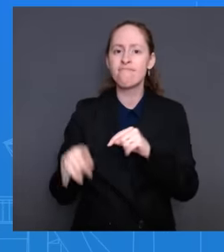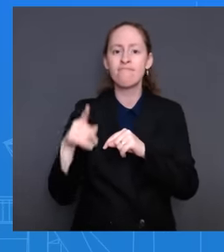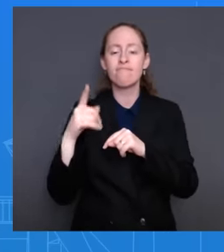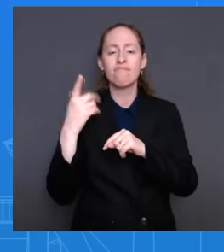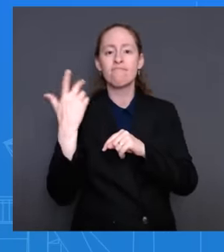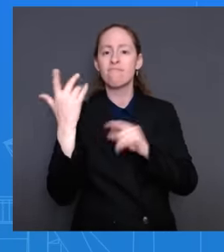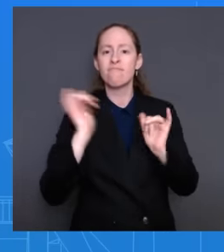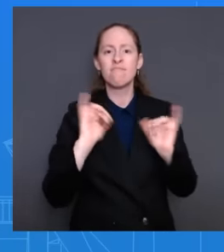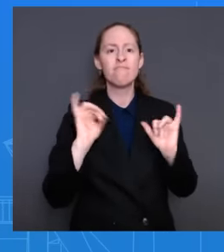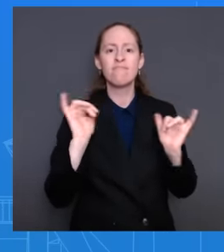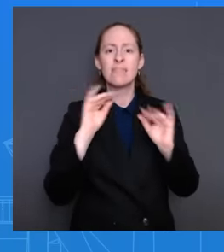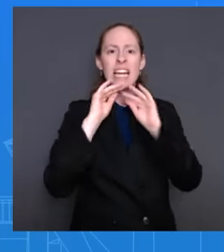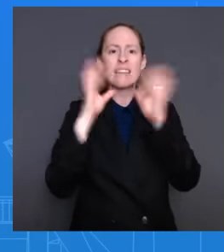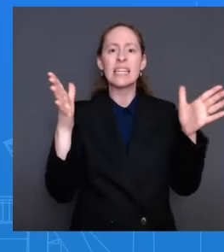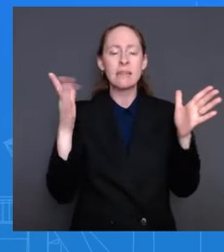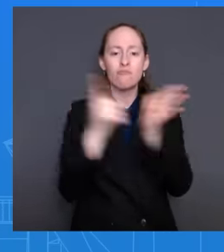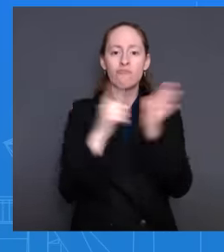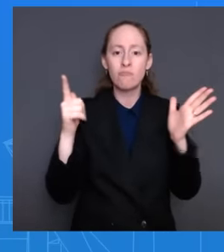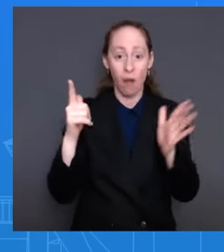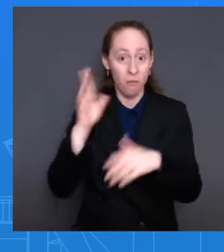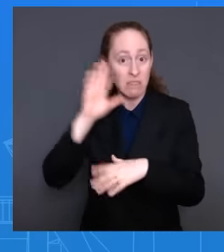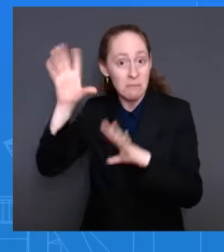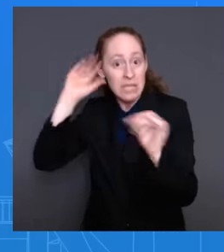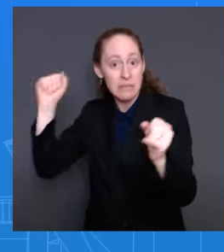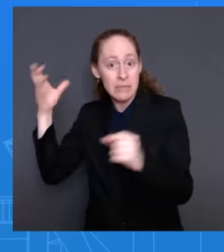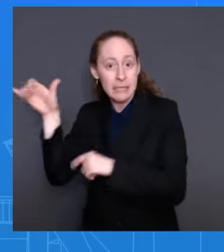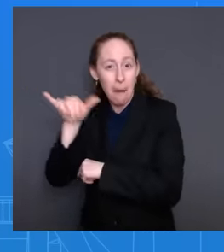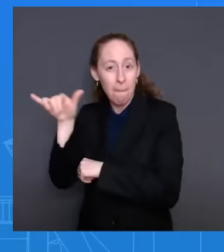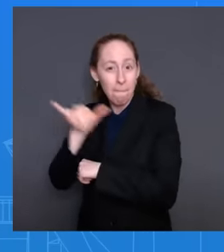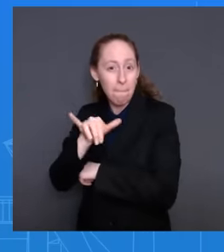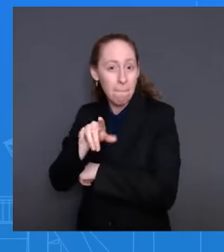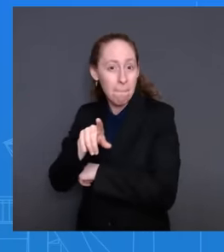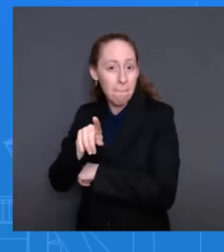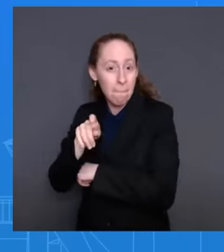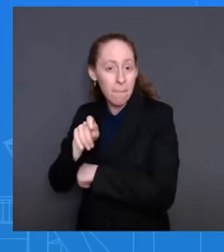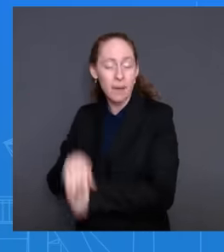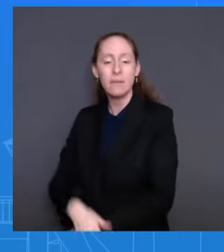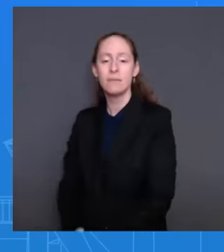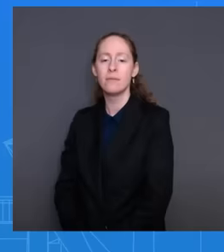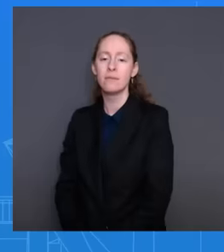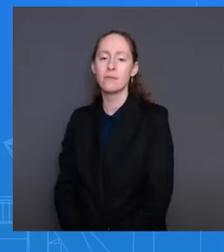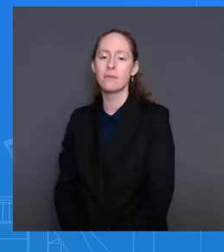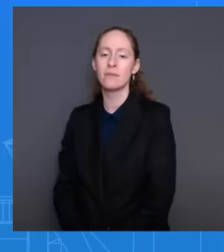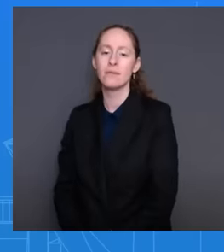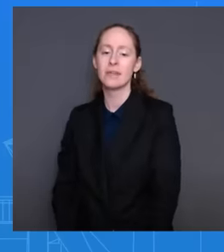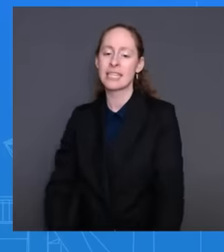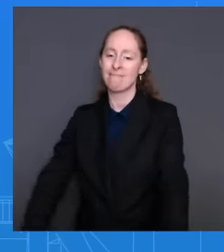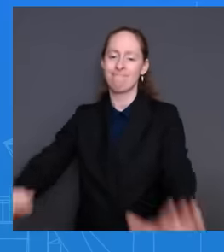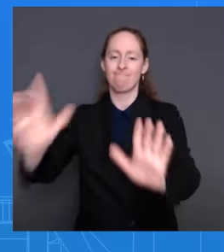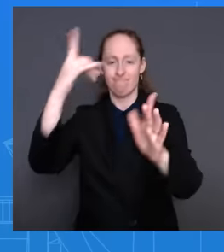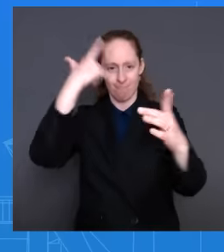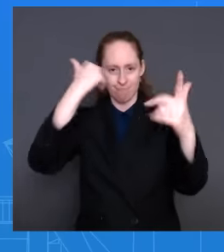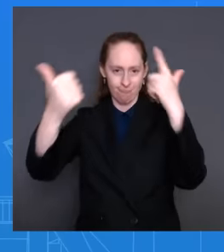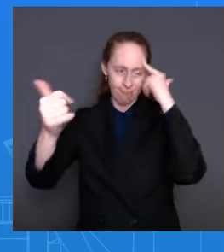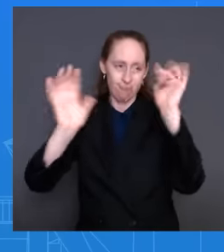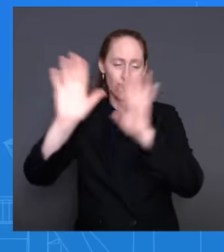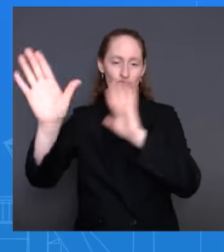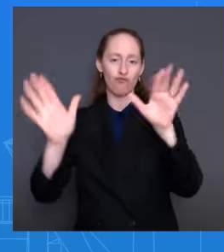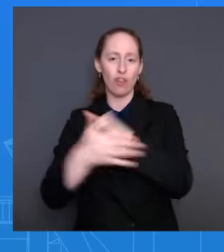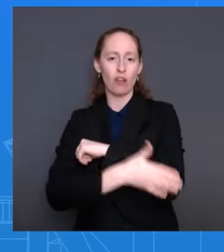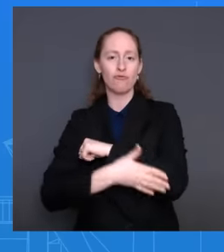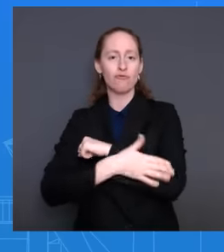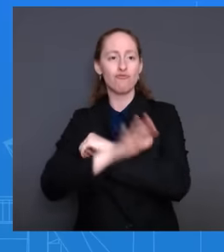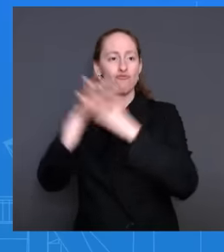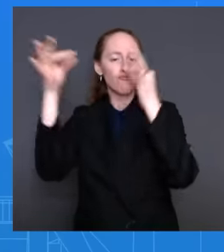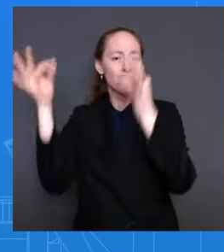other countries to set their policy on gun ownership. The president has made his position clear. The United States needs to act, as I just laid out.